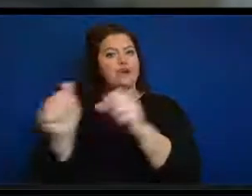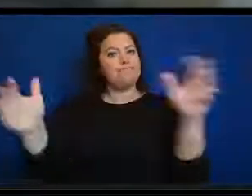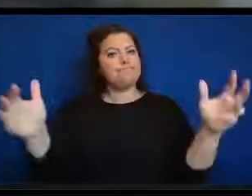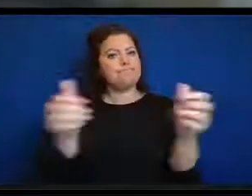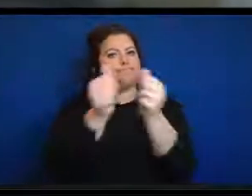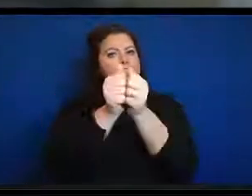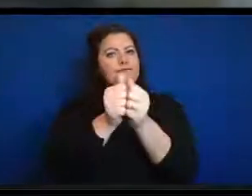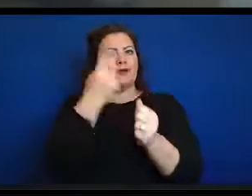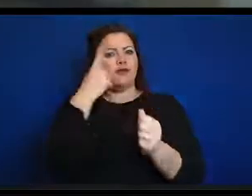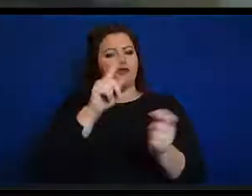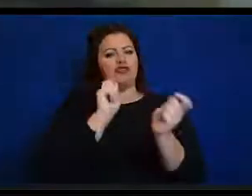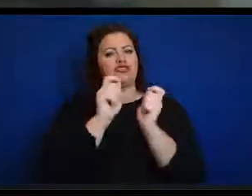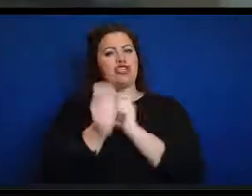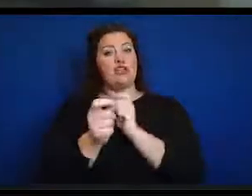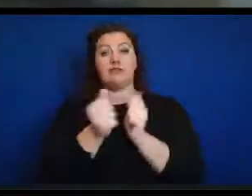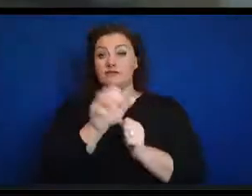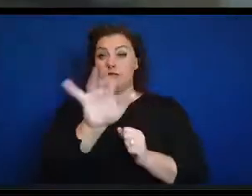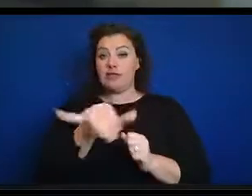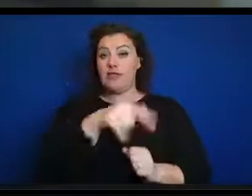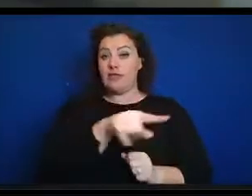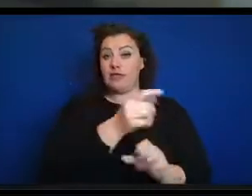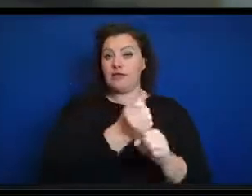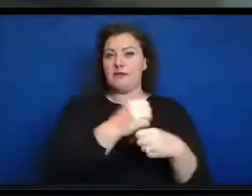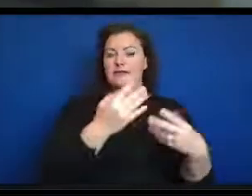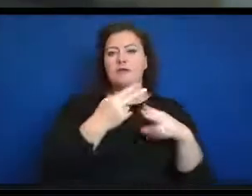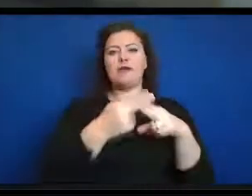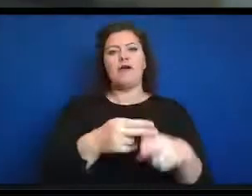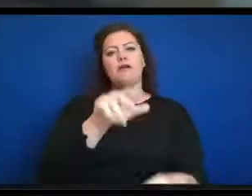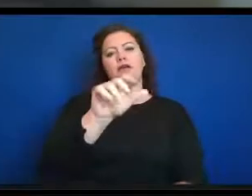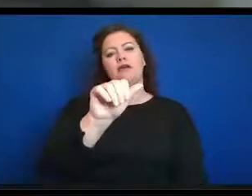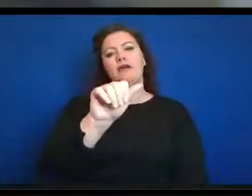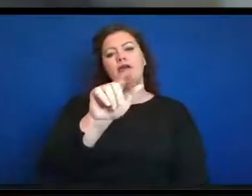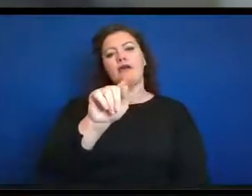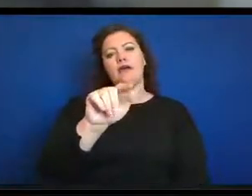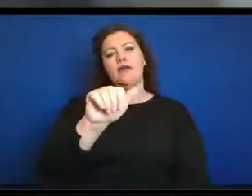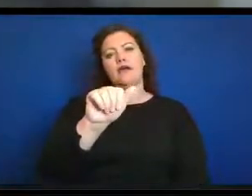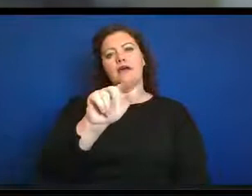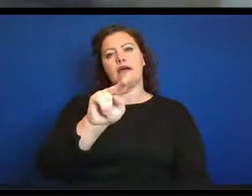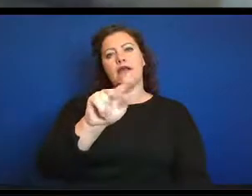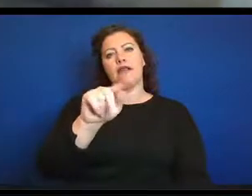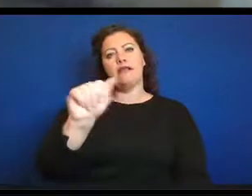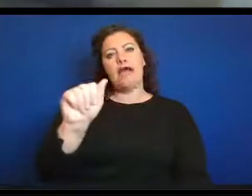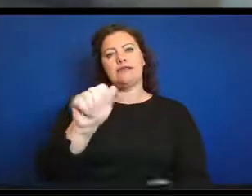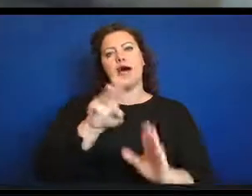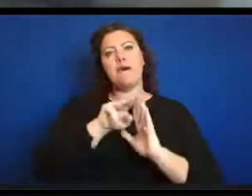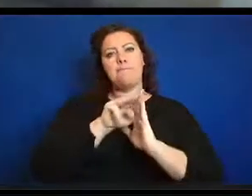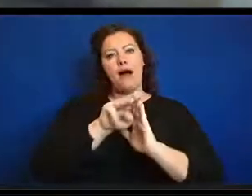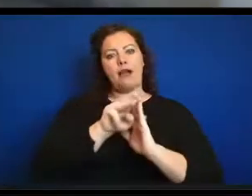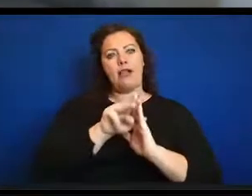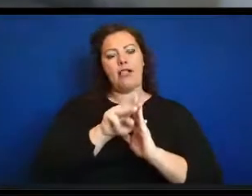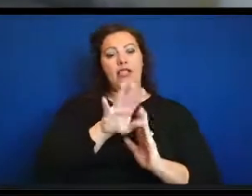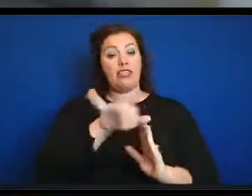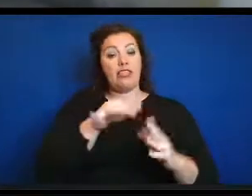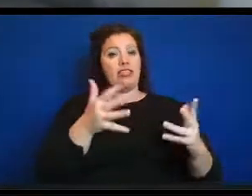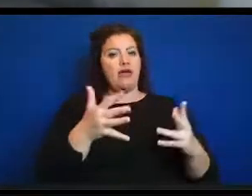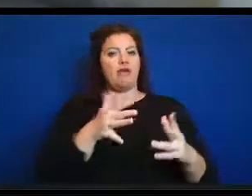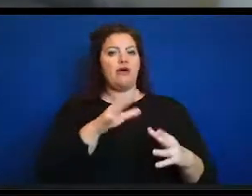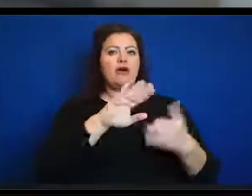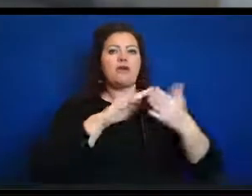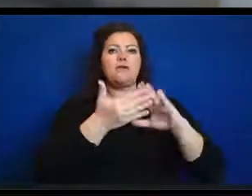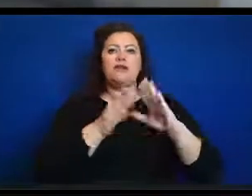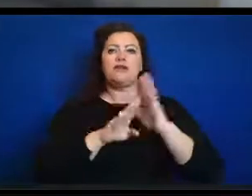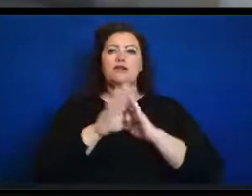that change, they created something called the Atlanta model. And that Atlanta model is a community development